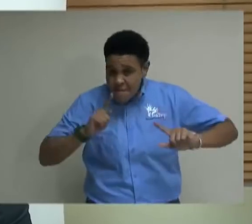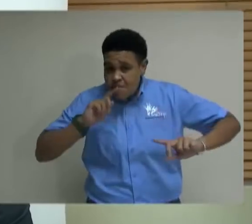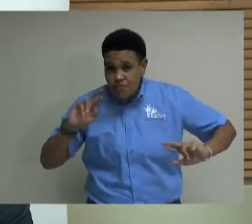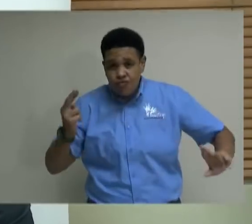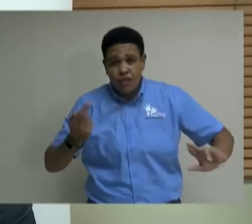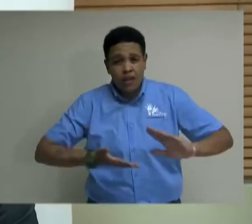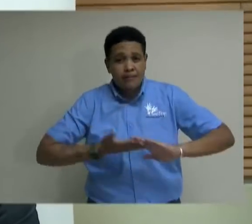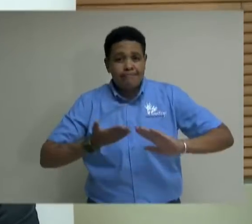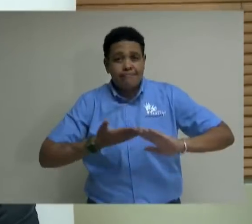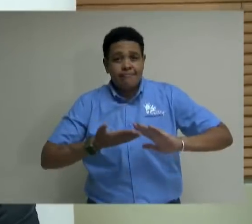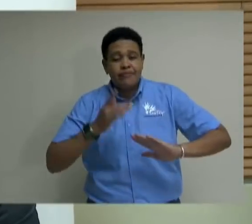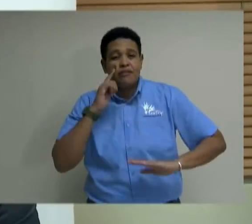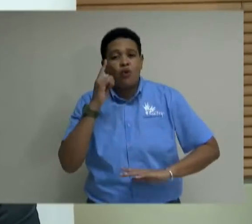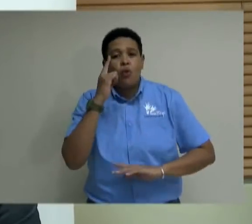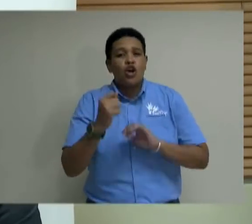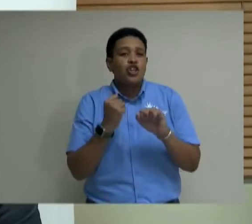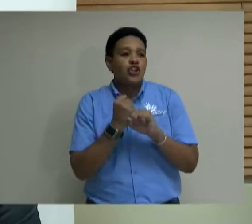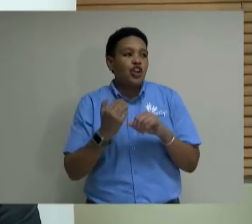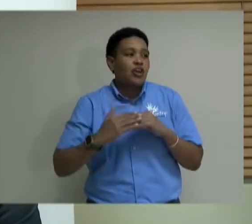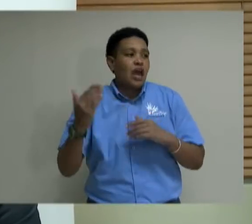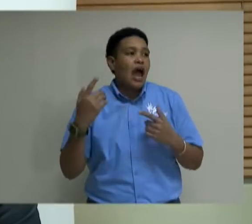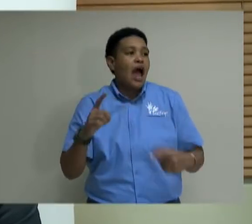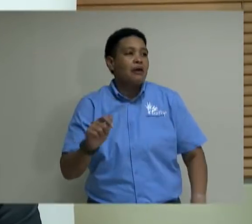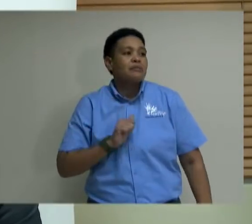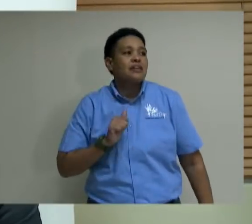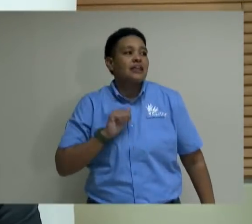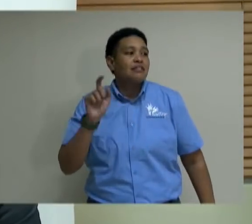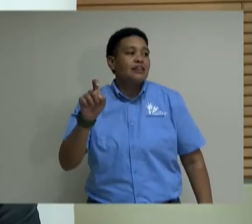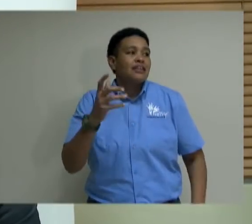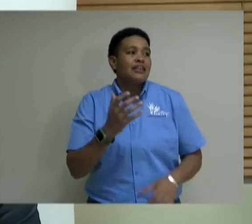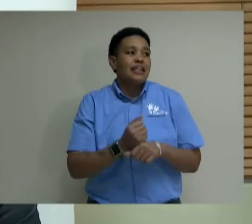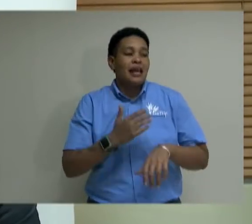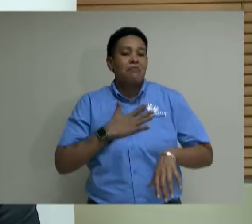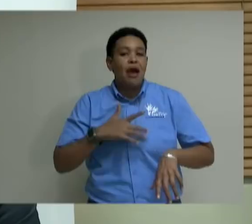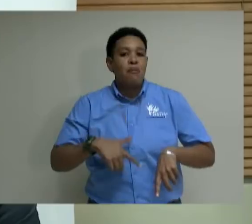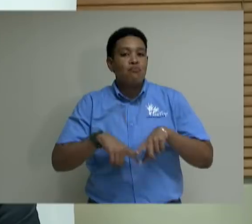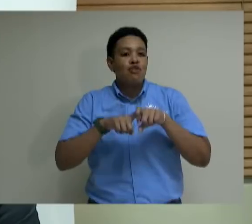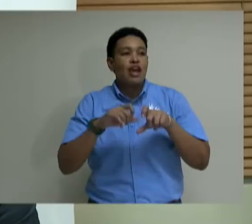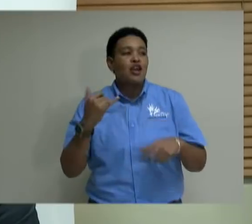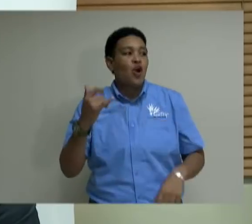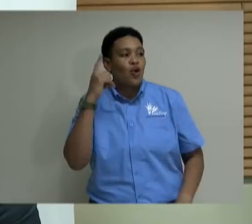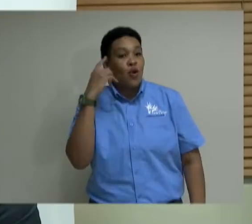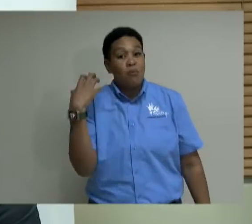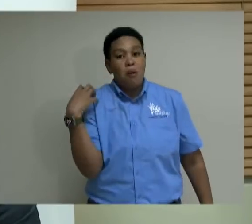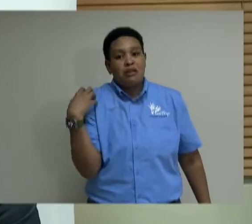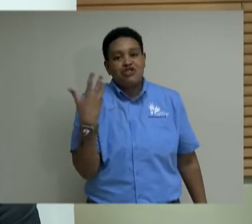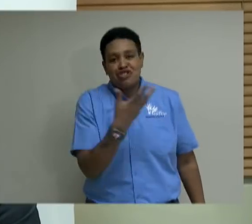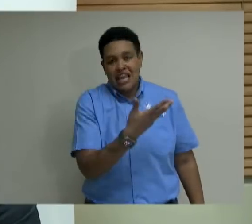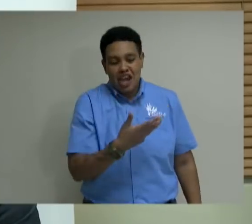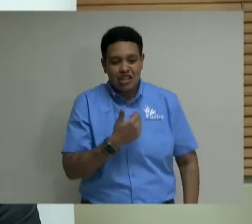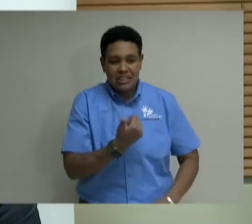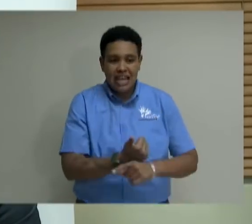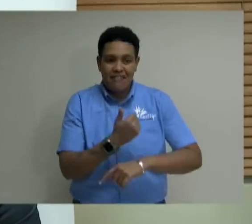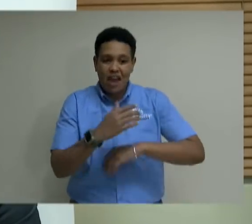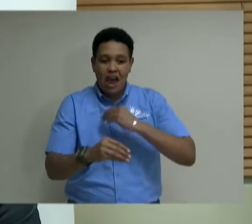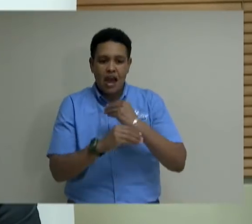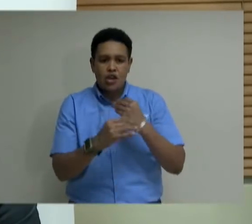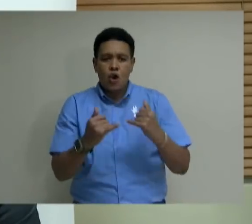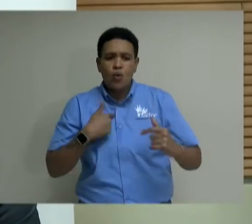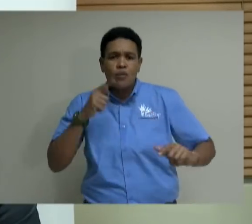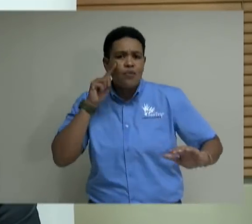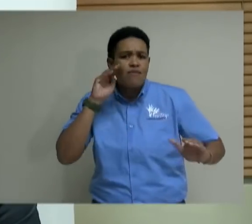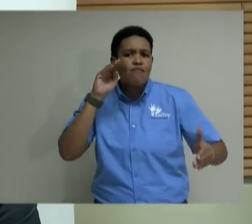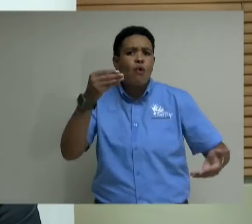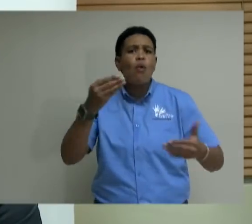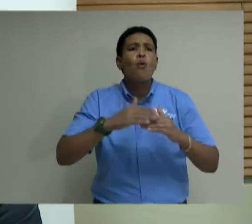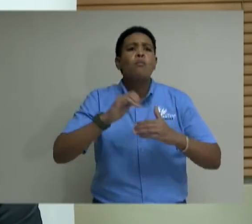hard non-stop for the next year or so. So I need to take my break now. And of course, the PS is here. So we're going to be focusing